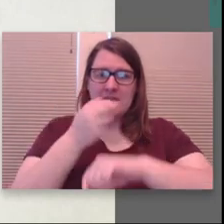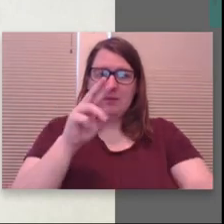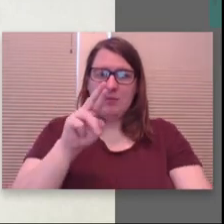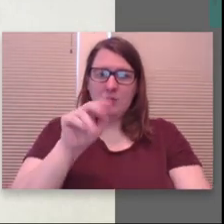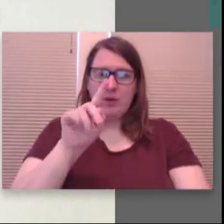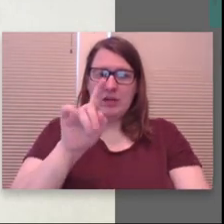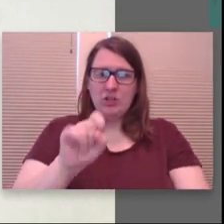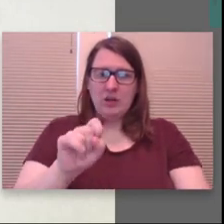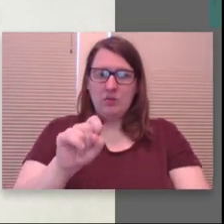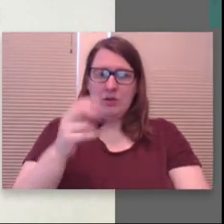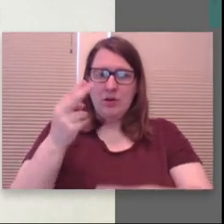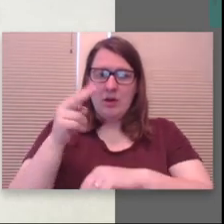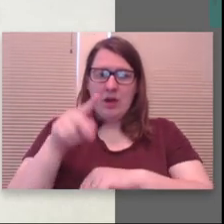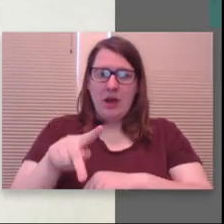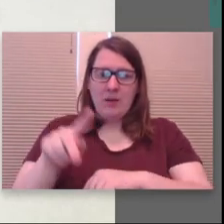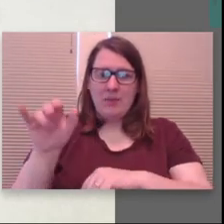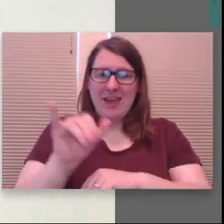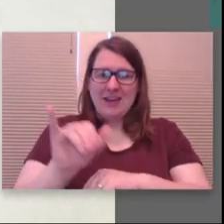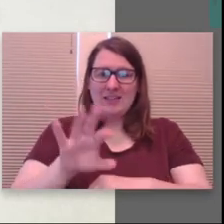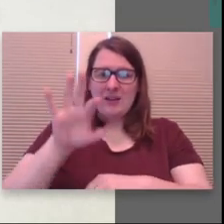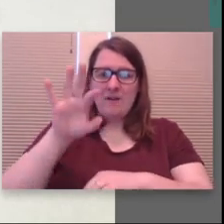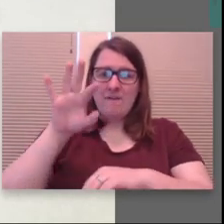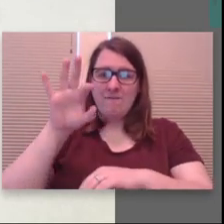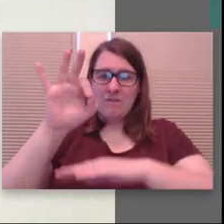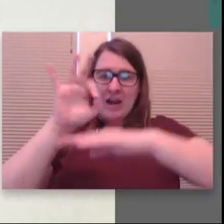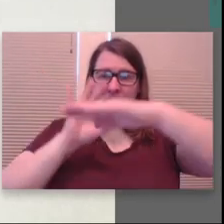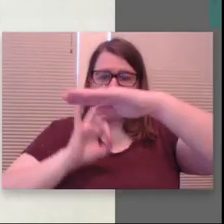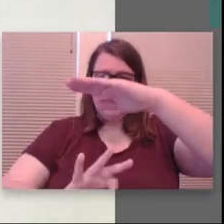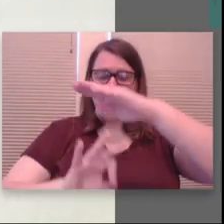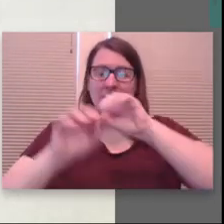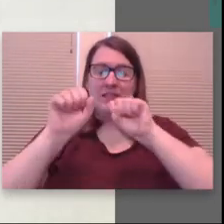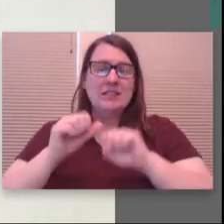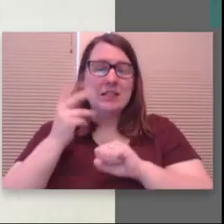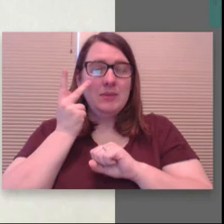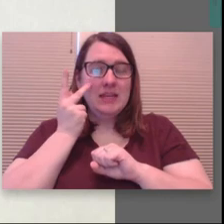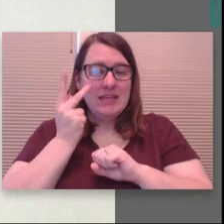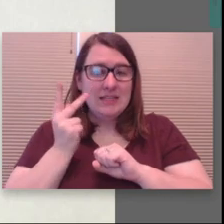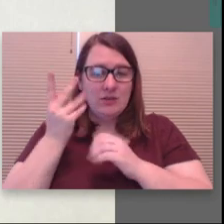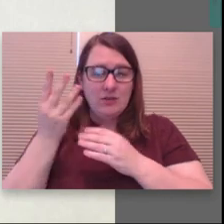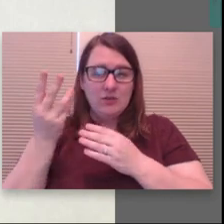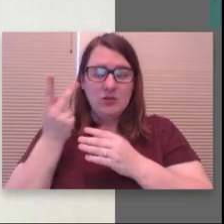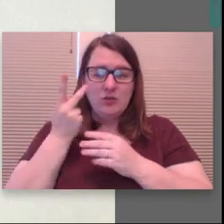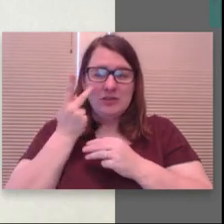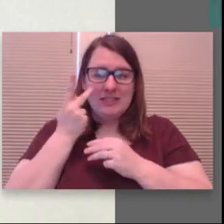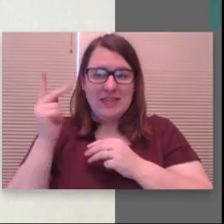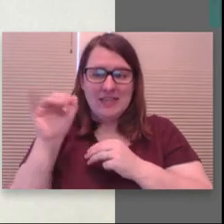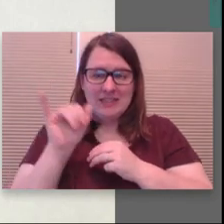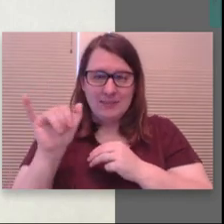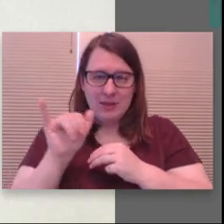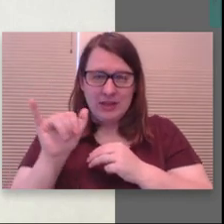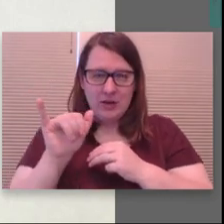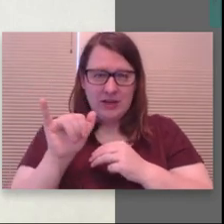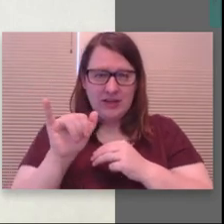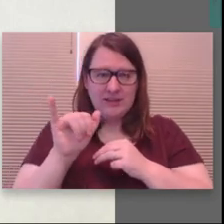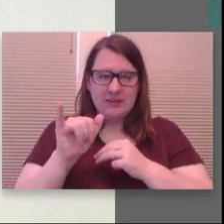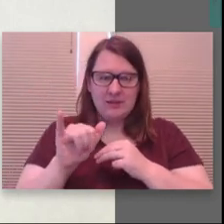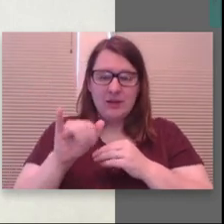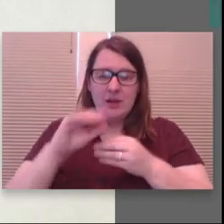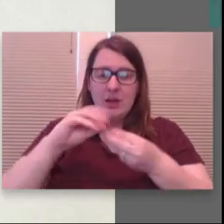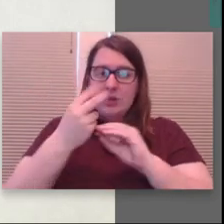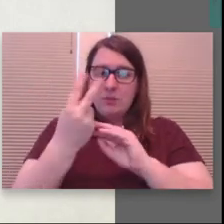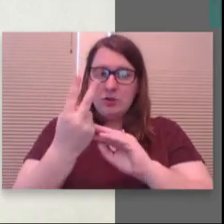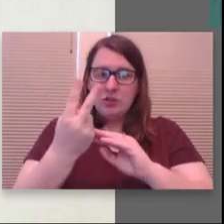going to set up the ratio up as fractions because it's going to be easier to see the